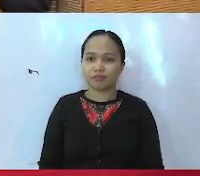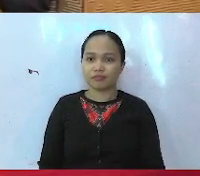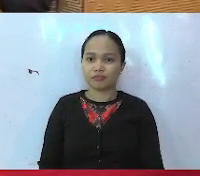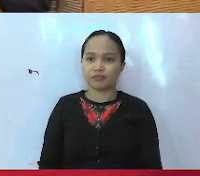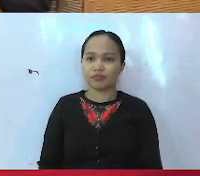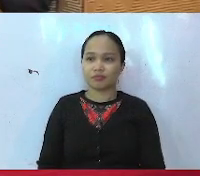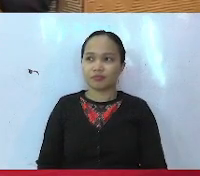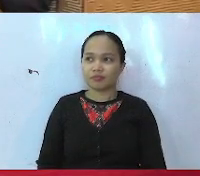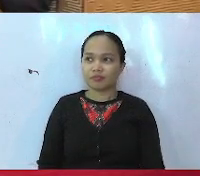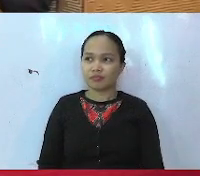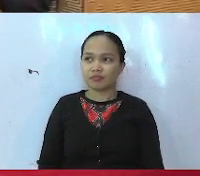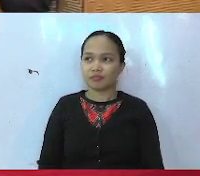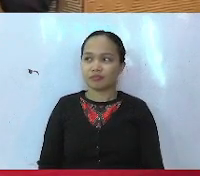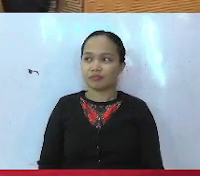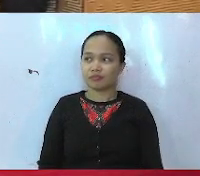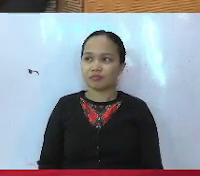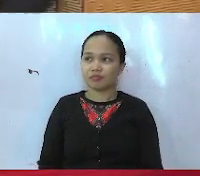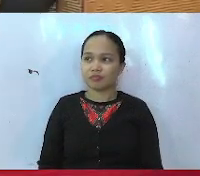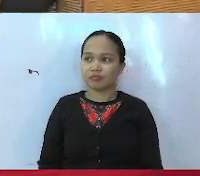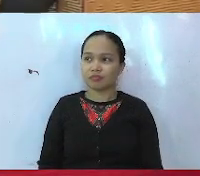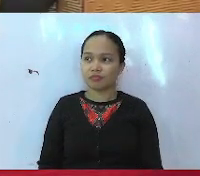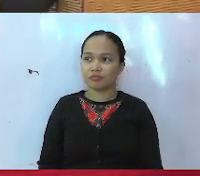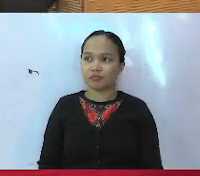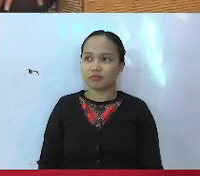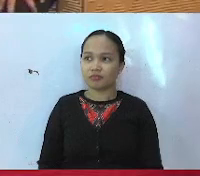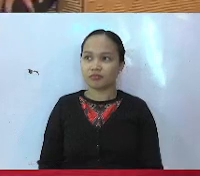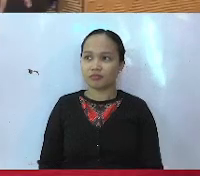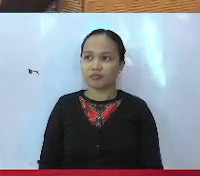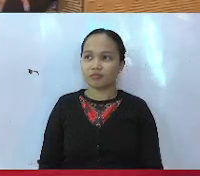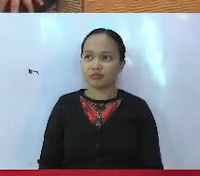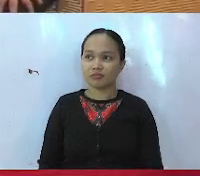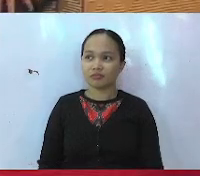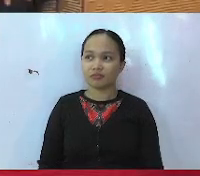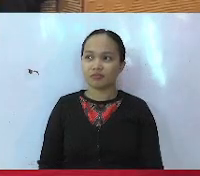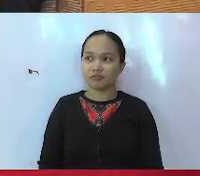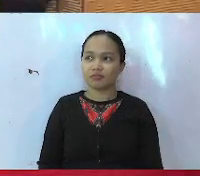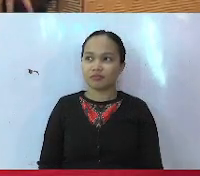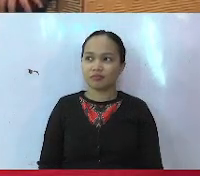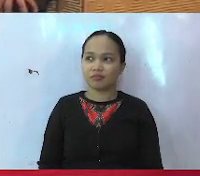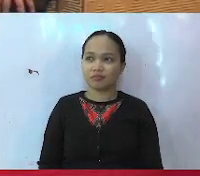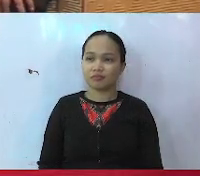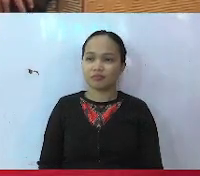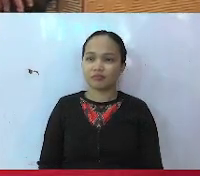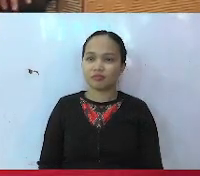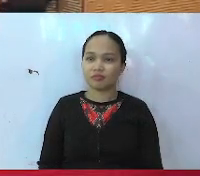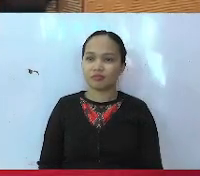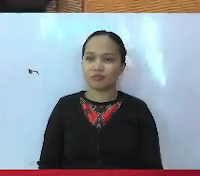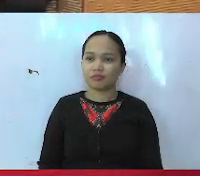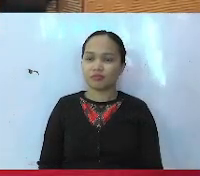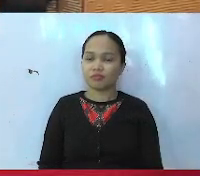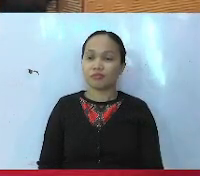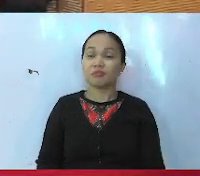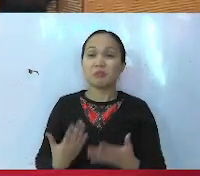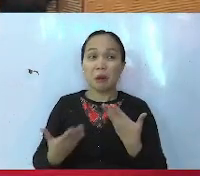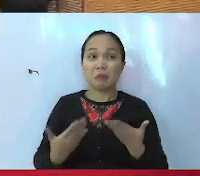Last day of visit. That, but sa, that, I mean, there's maybe someone is, maganda siguro, you know, may sound card tayo, no? Yeah, oh, maybe someone